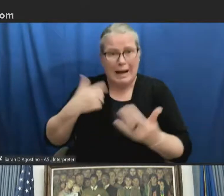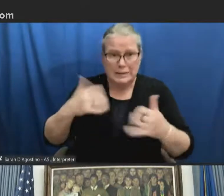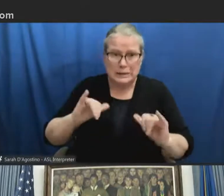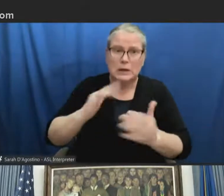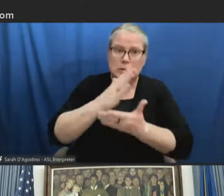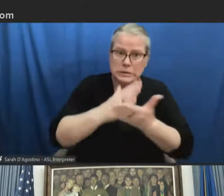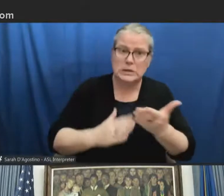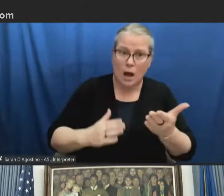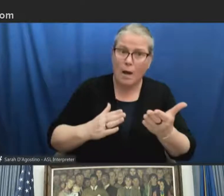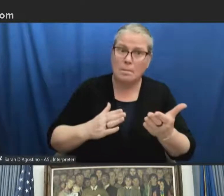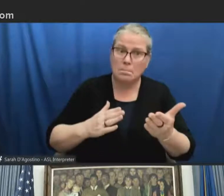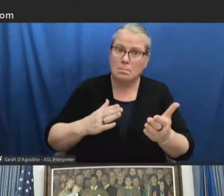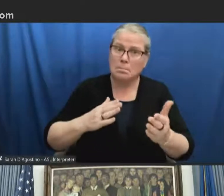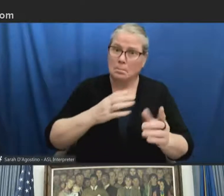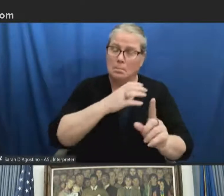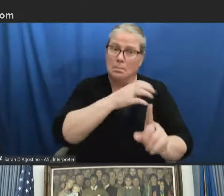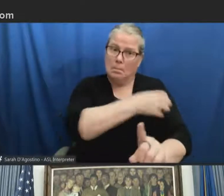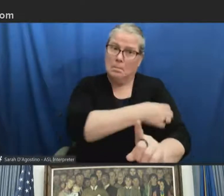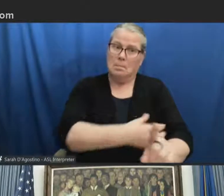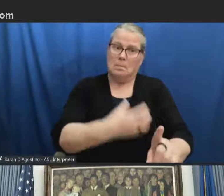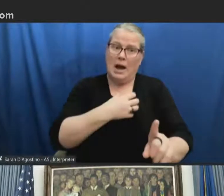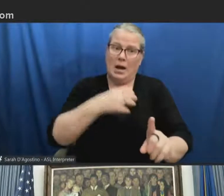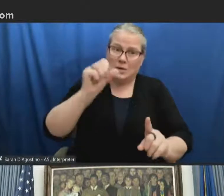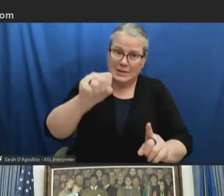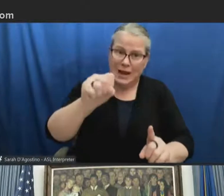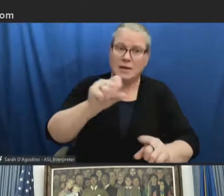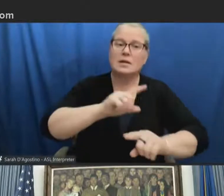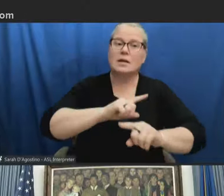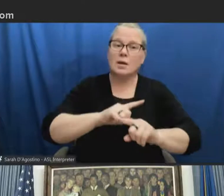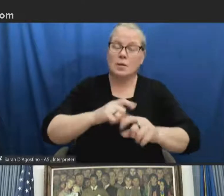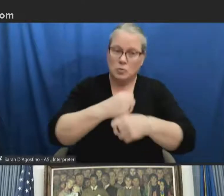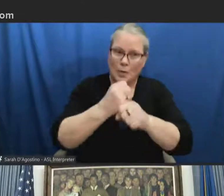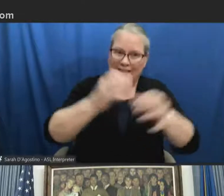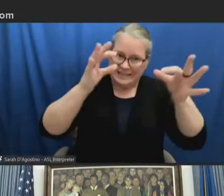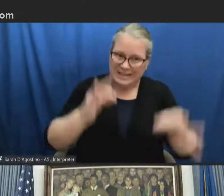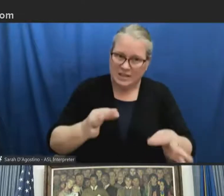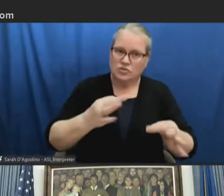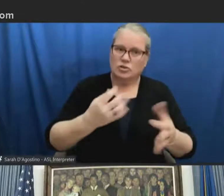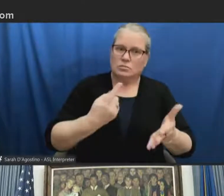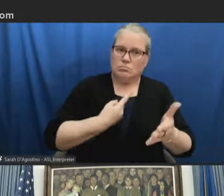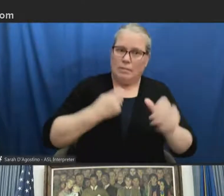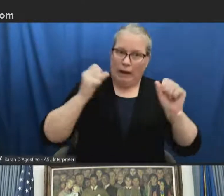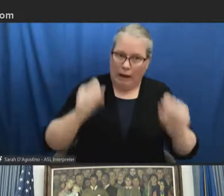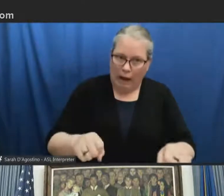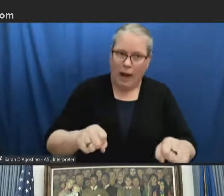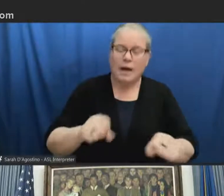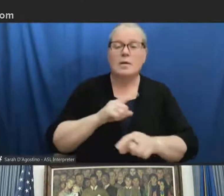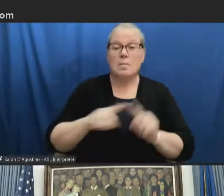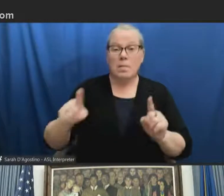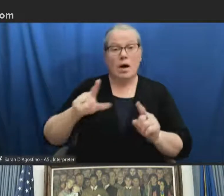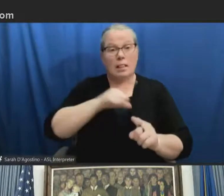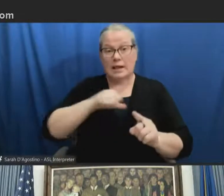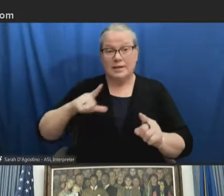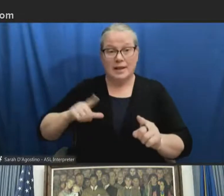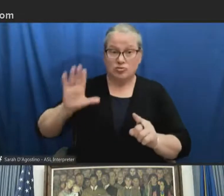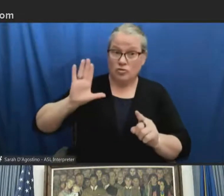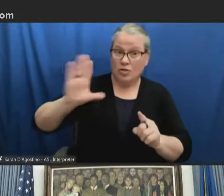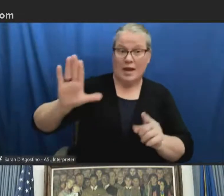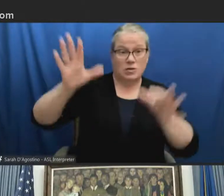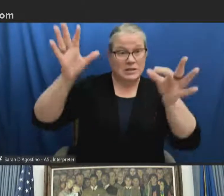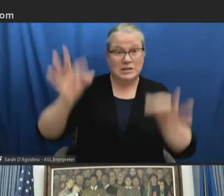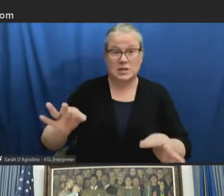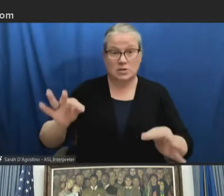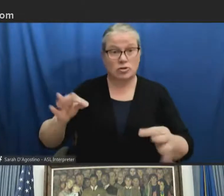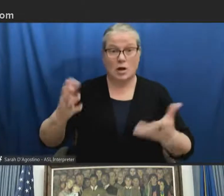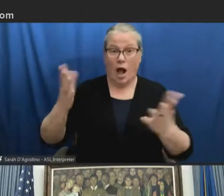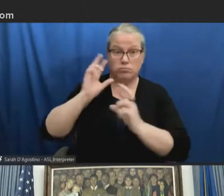to what happens after that, that's going to be a discussion that the legislature will be having with themselves. Right. Now